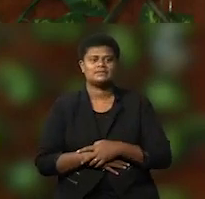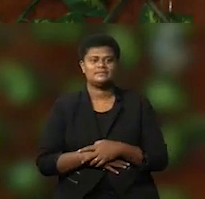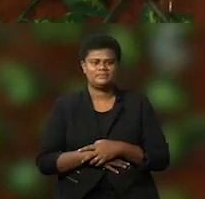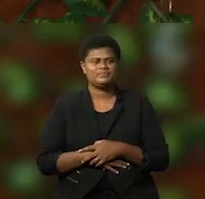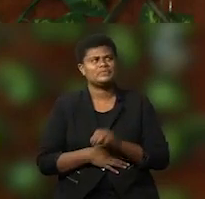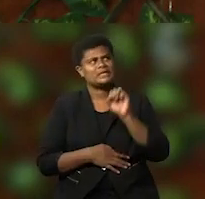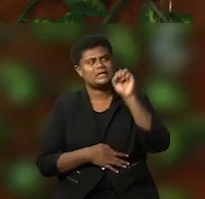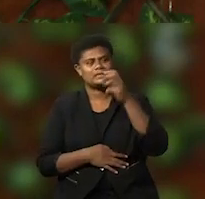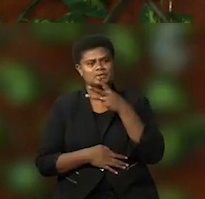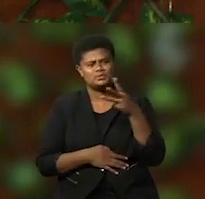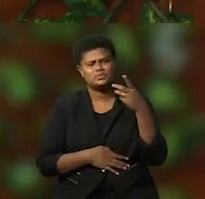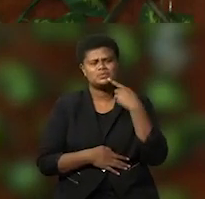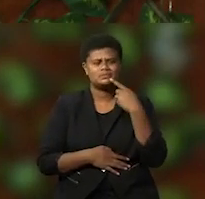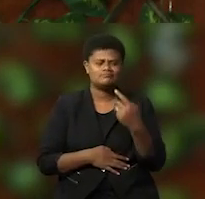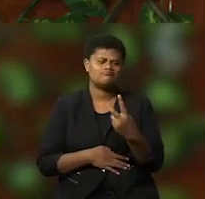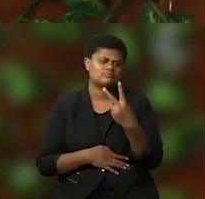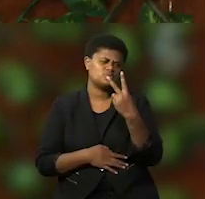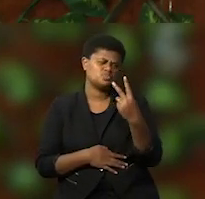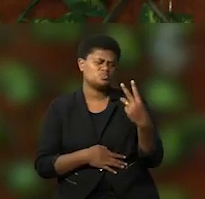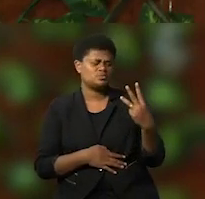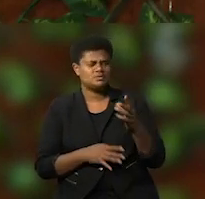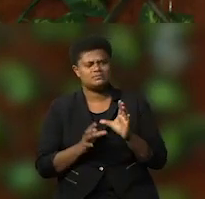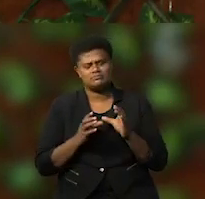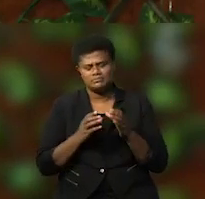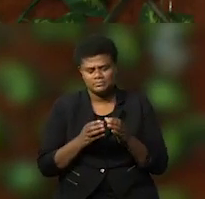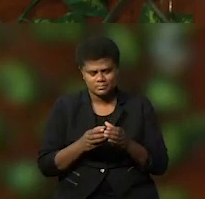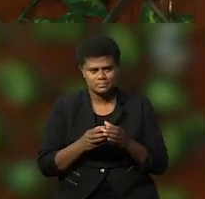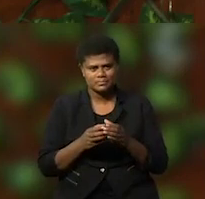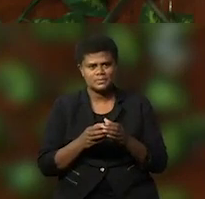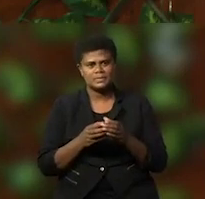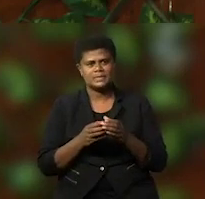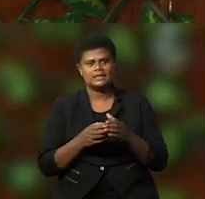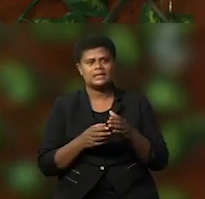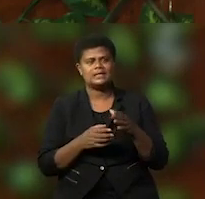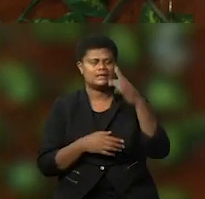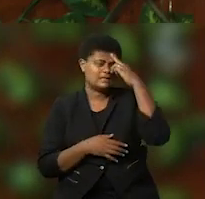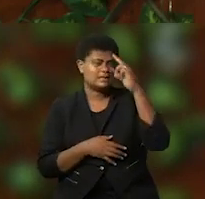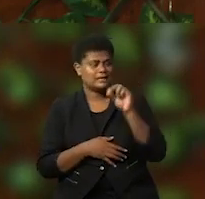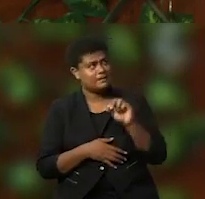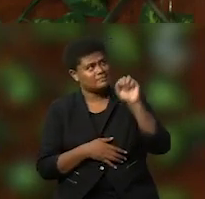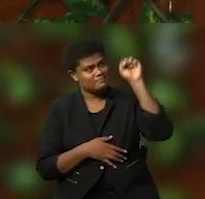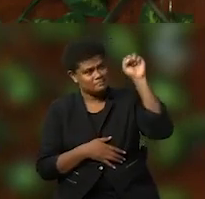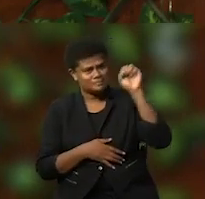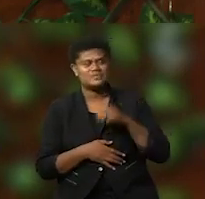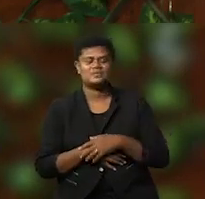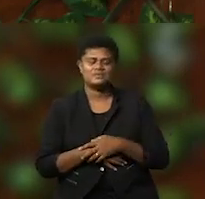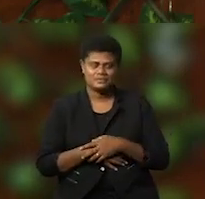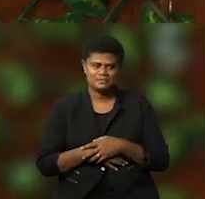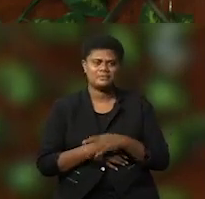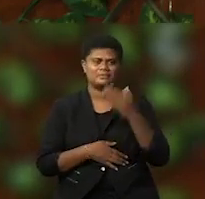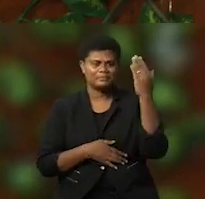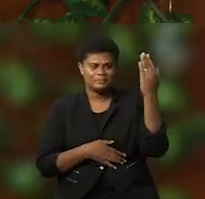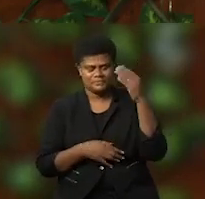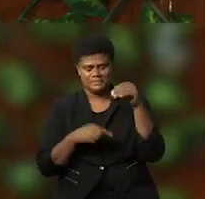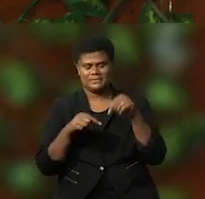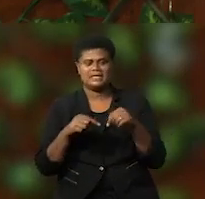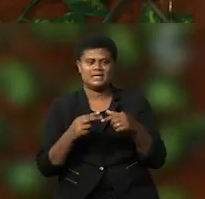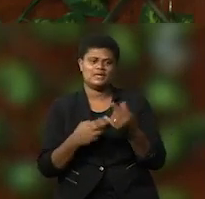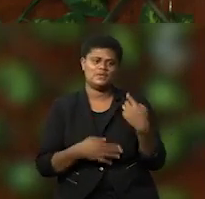two or three are gathered under my name, I am in their midst. We welcome them today and welcome them in good health. Also